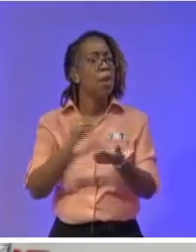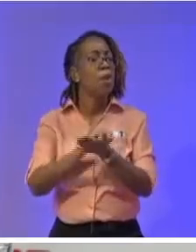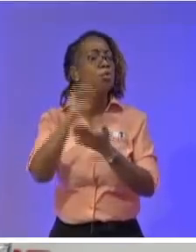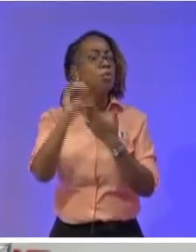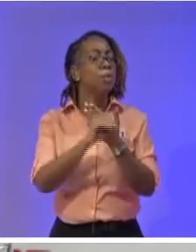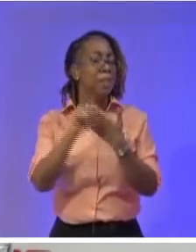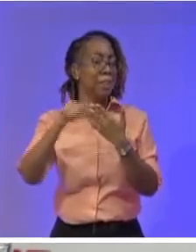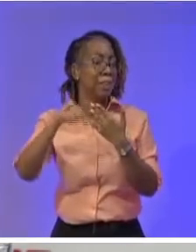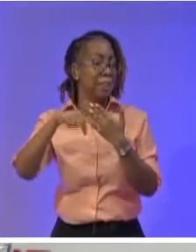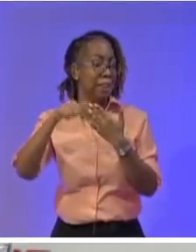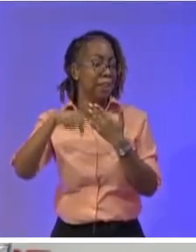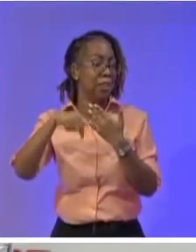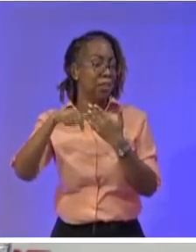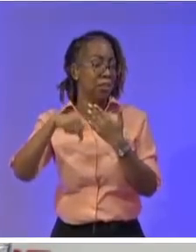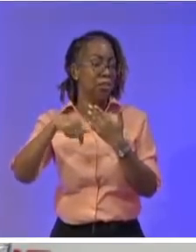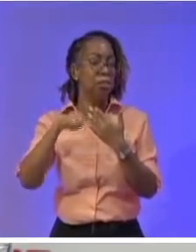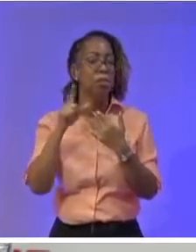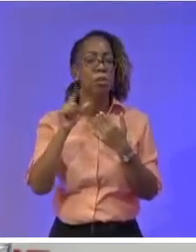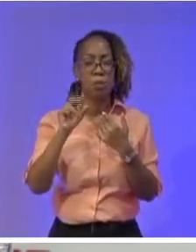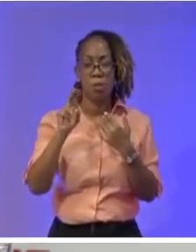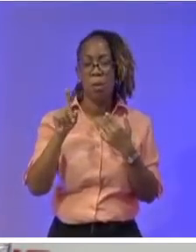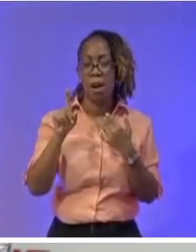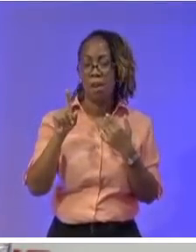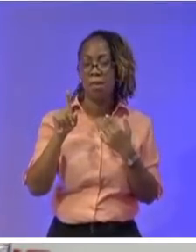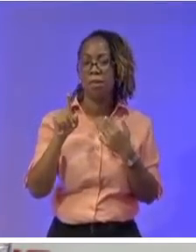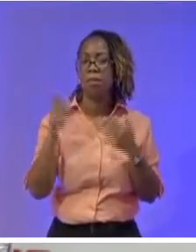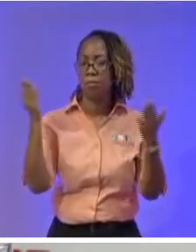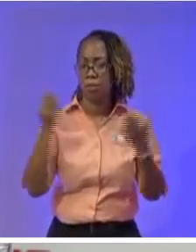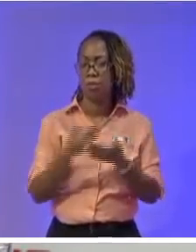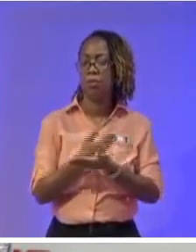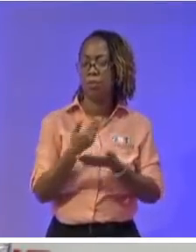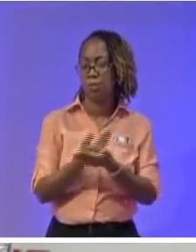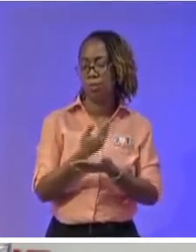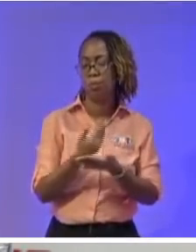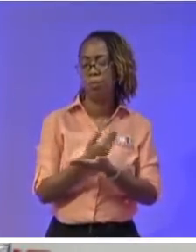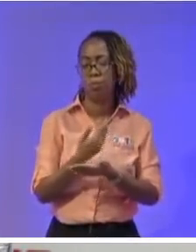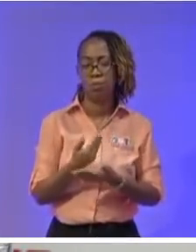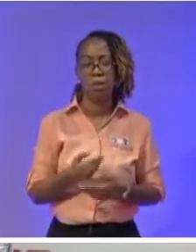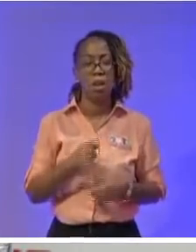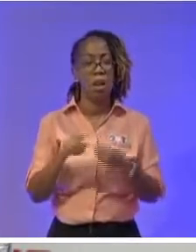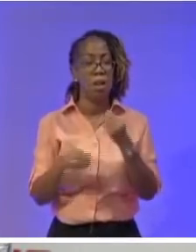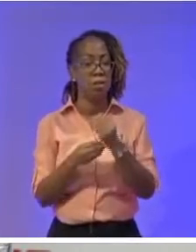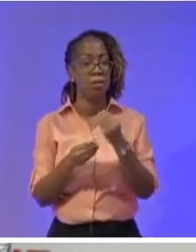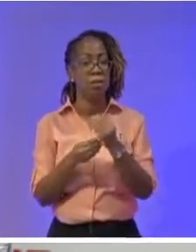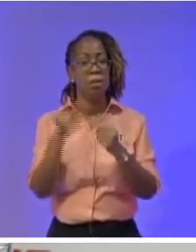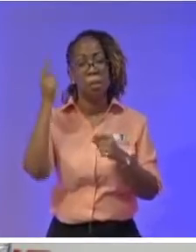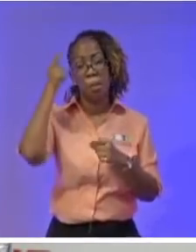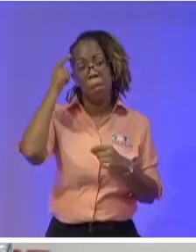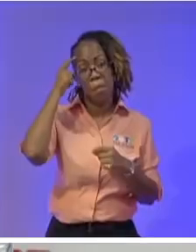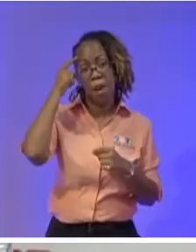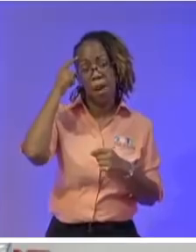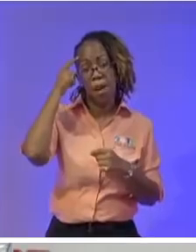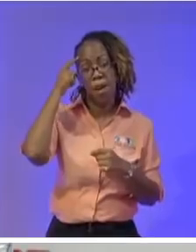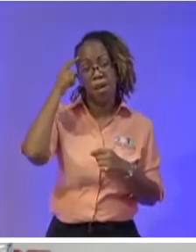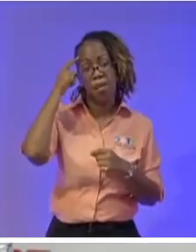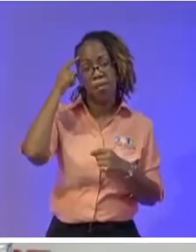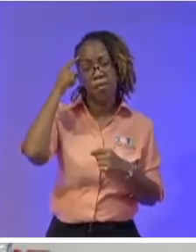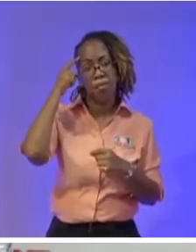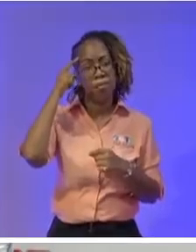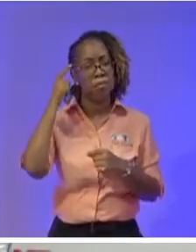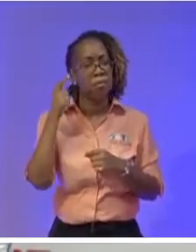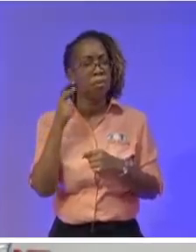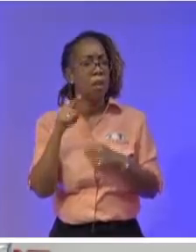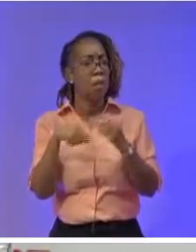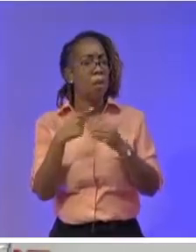year. To add to that, Alicia, you have to look at also to get a complete